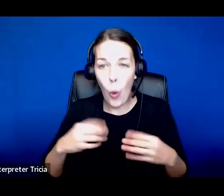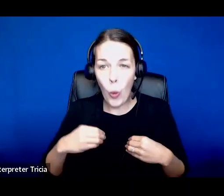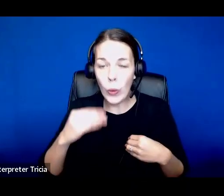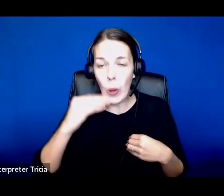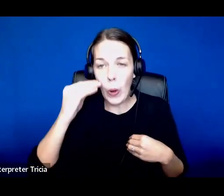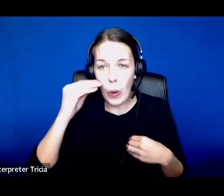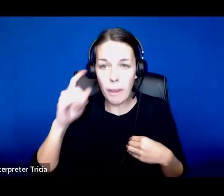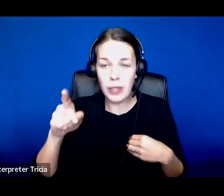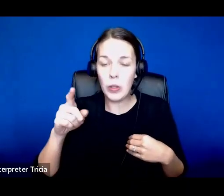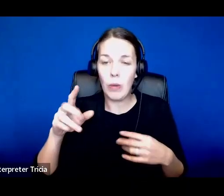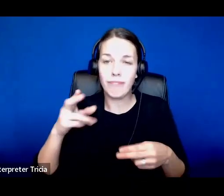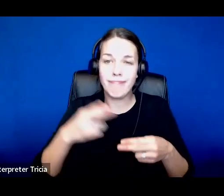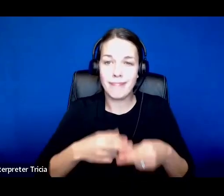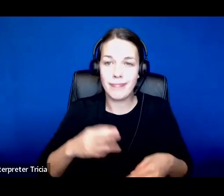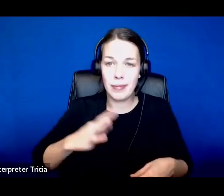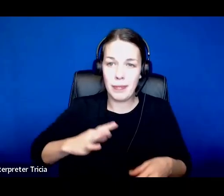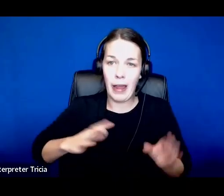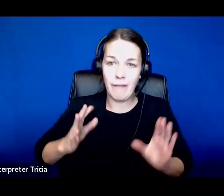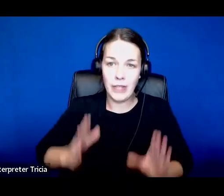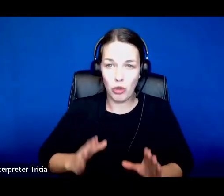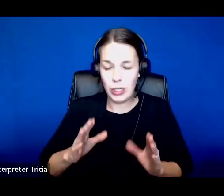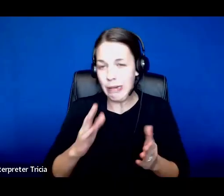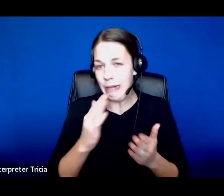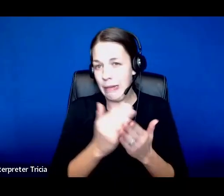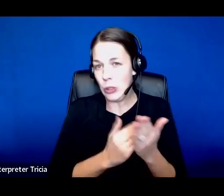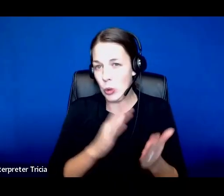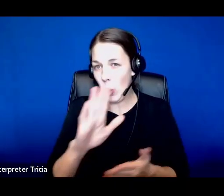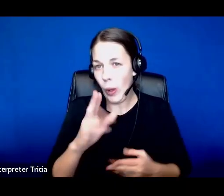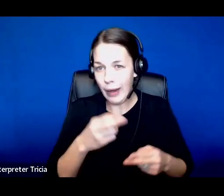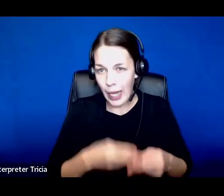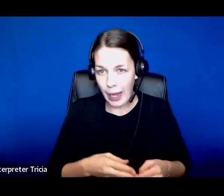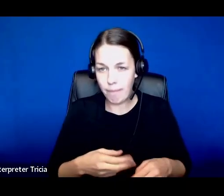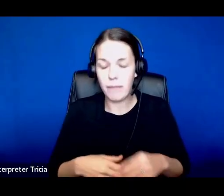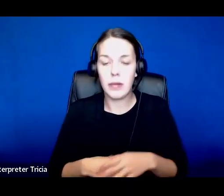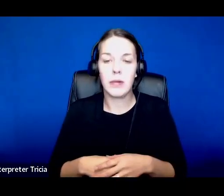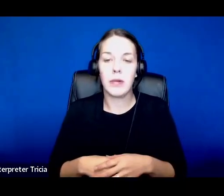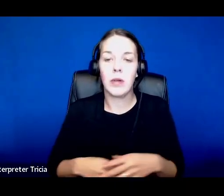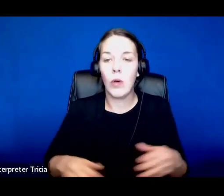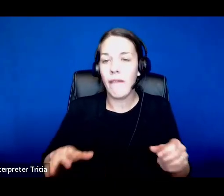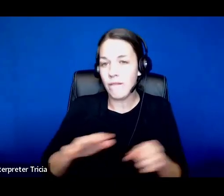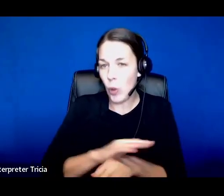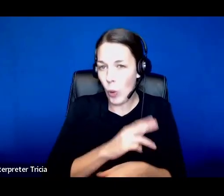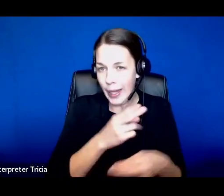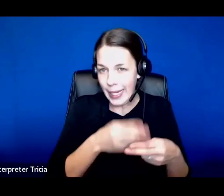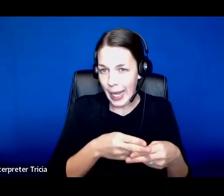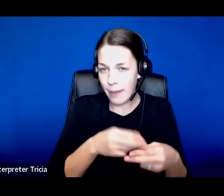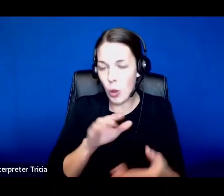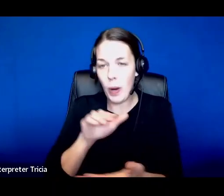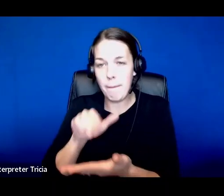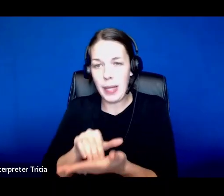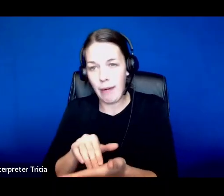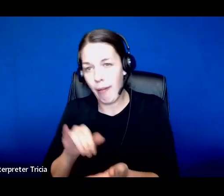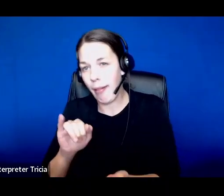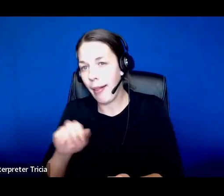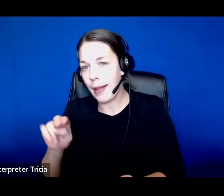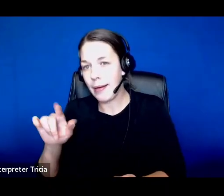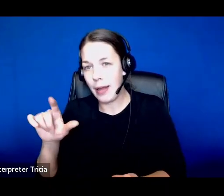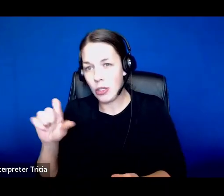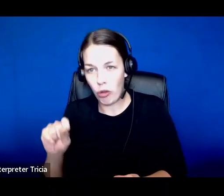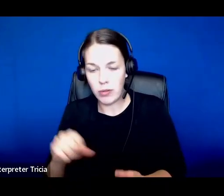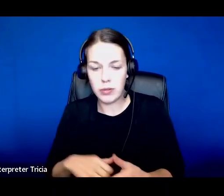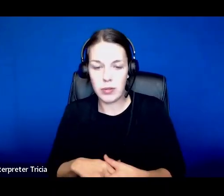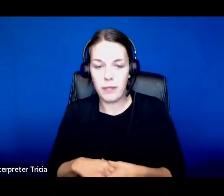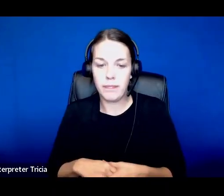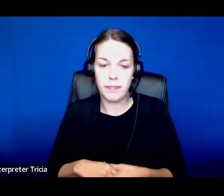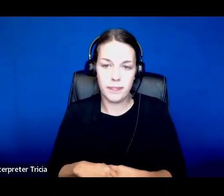a beneficiary, you list your name on there. You can either do your full name or middle initial, just your middle initial